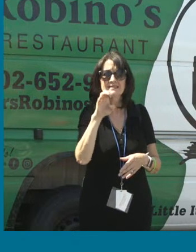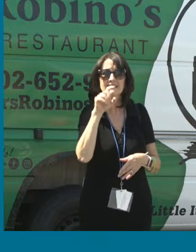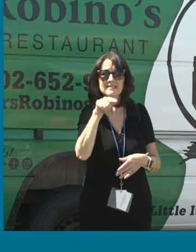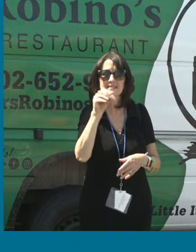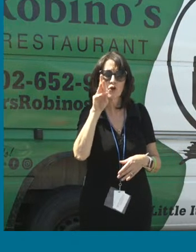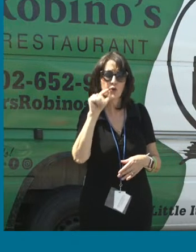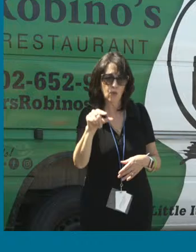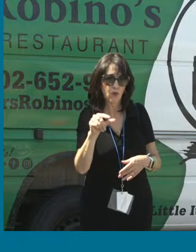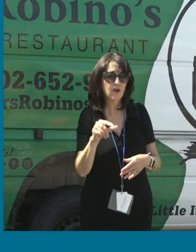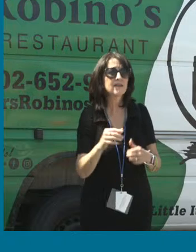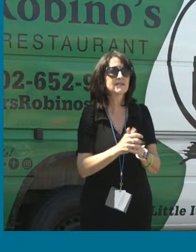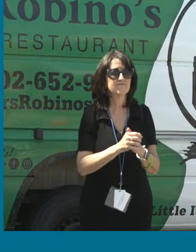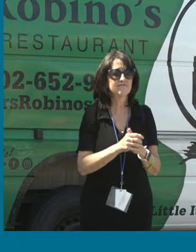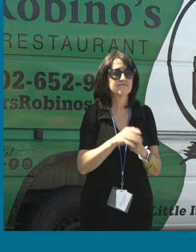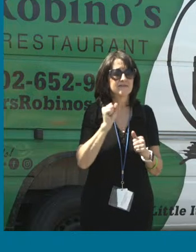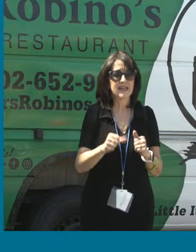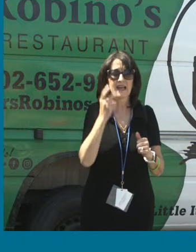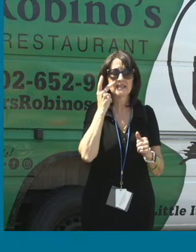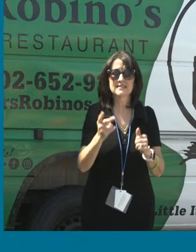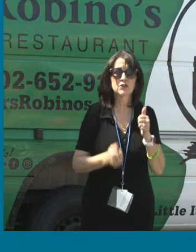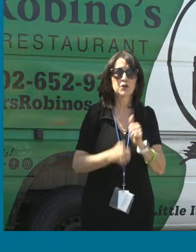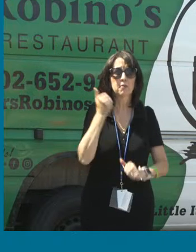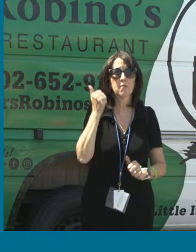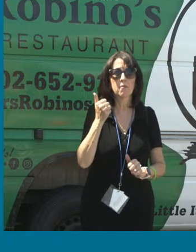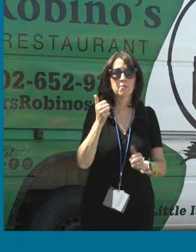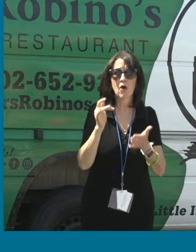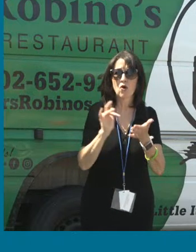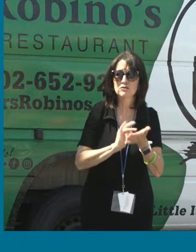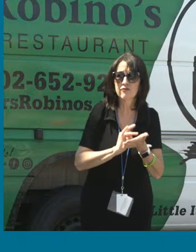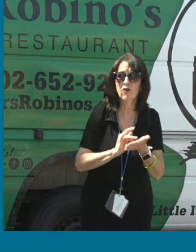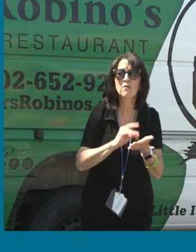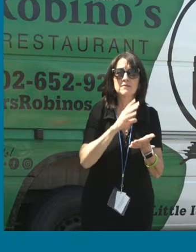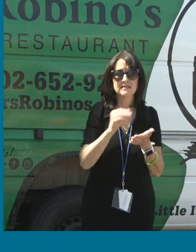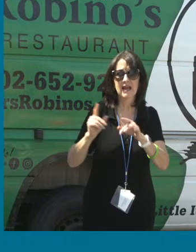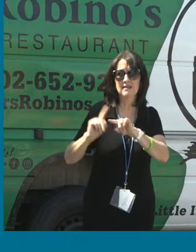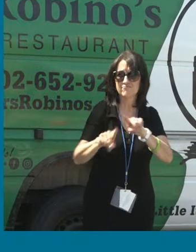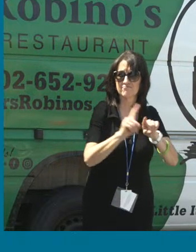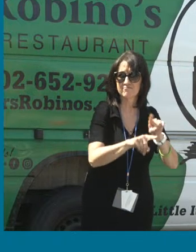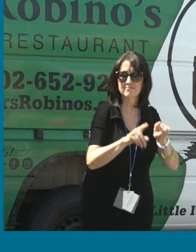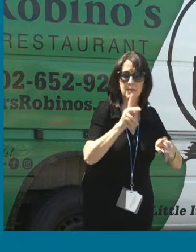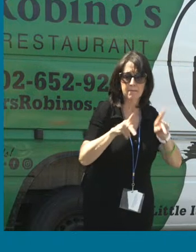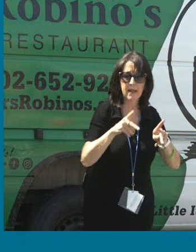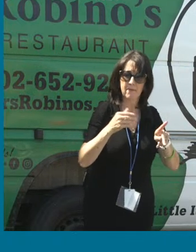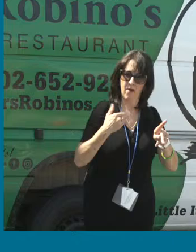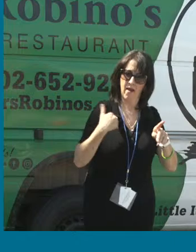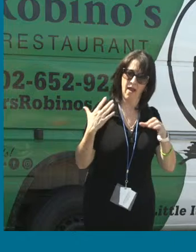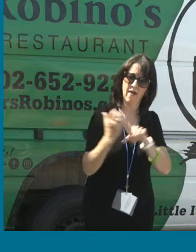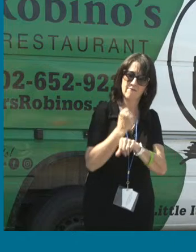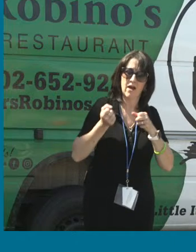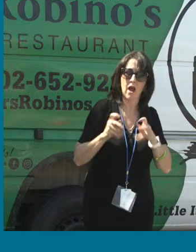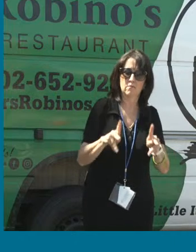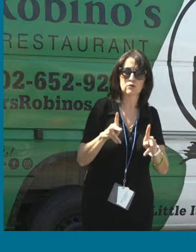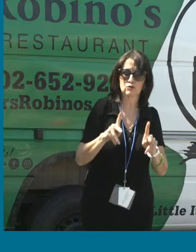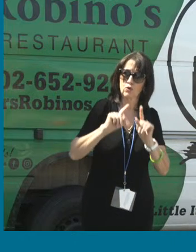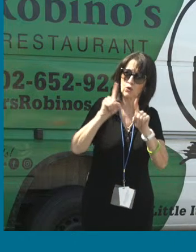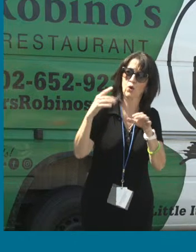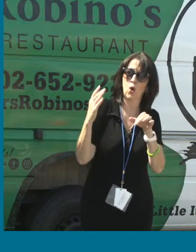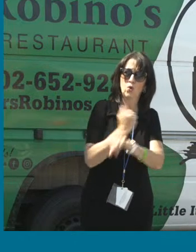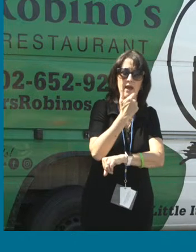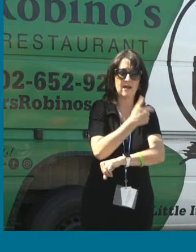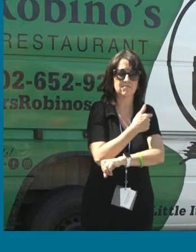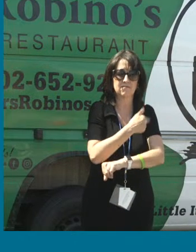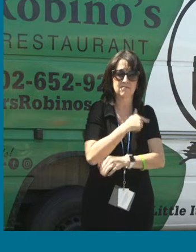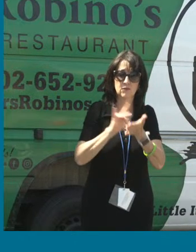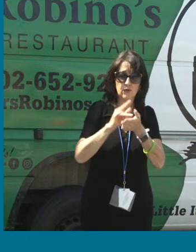de.gov/coronavirus website. Most pharmacies and other places around town have opportunities for vaccination. So thanks for joining